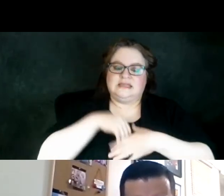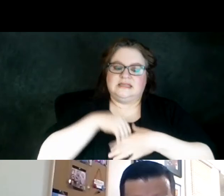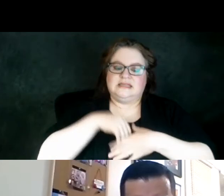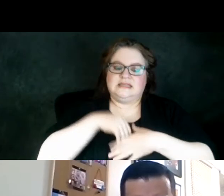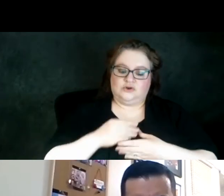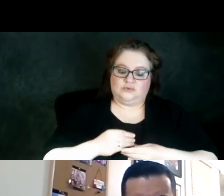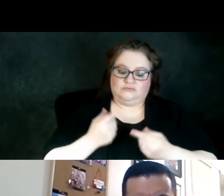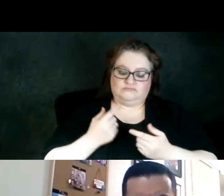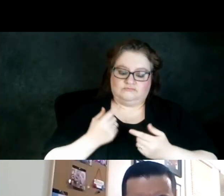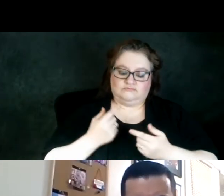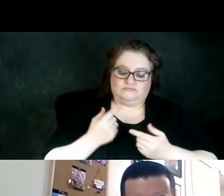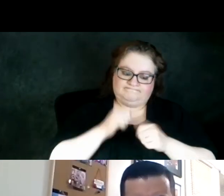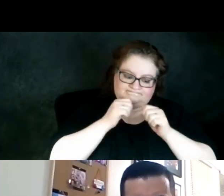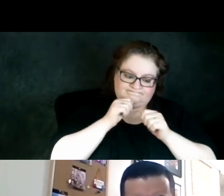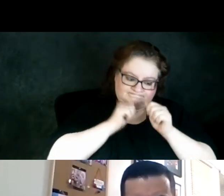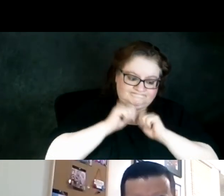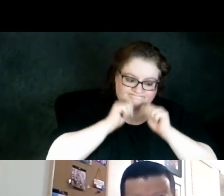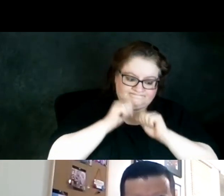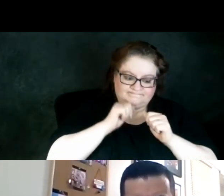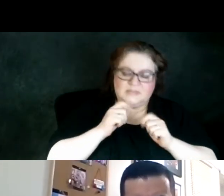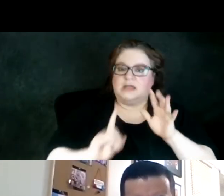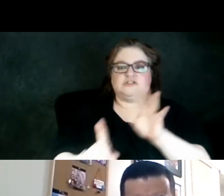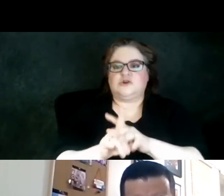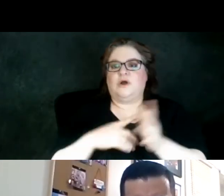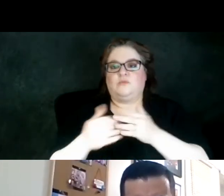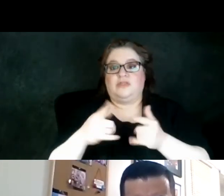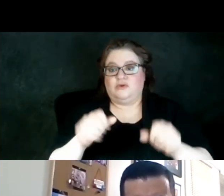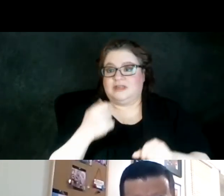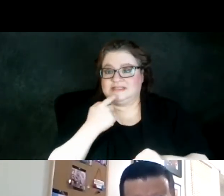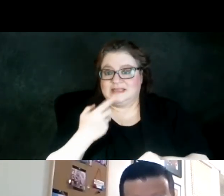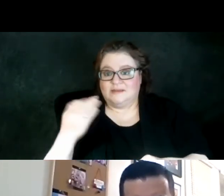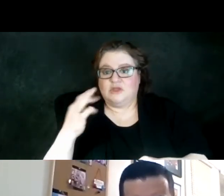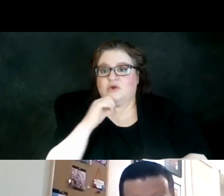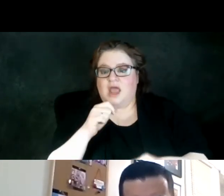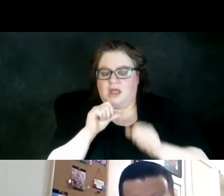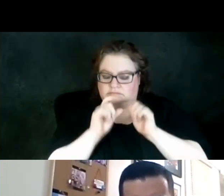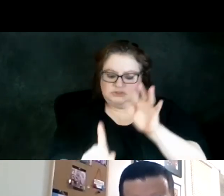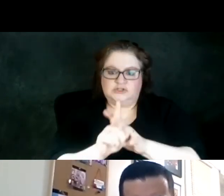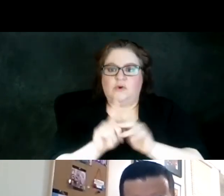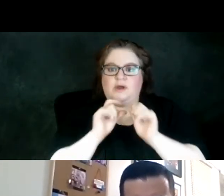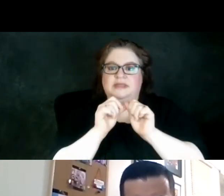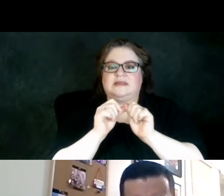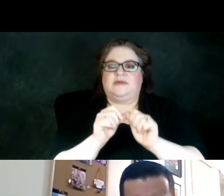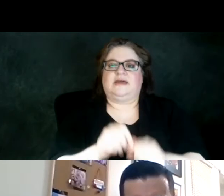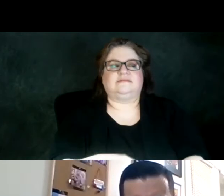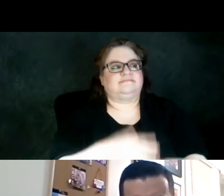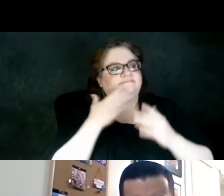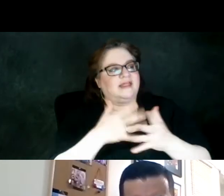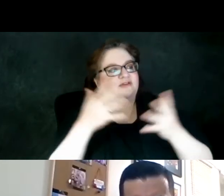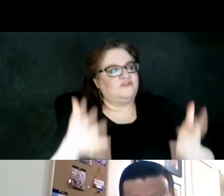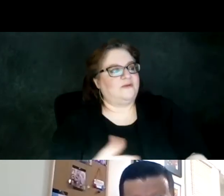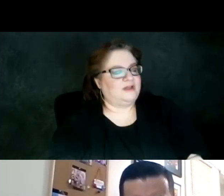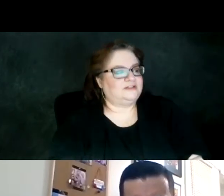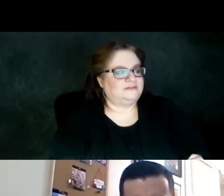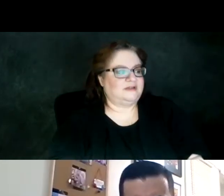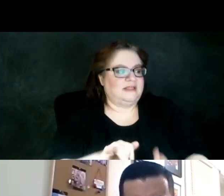and show up. Whether or not you're allowed to say anything, show up and keep at it. All right, thank you very much. Definitely